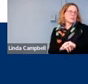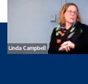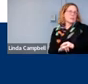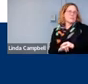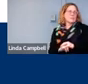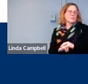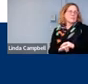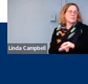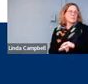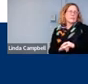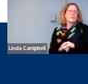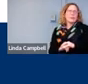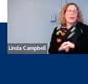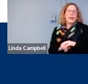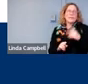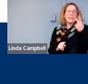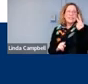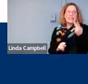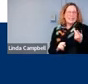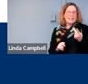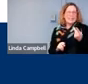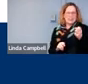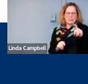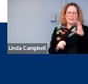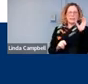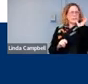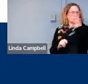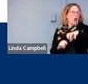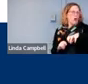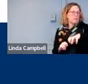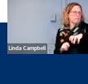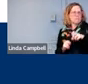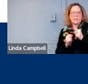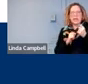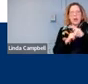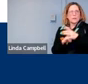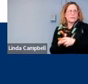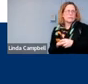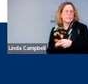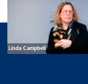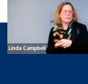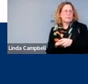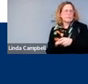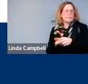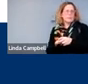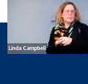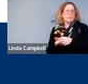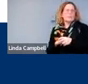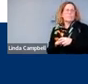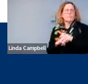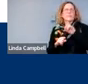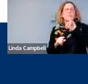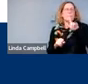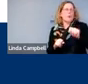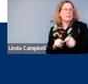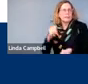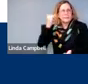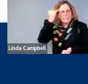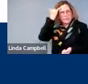One, early detection is important. If you see a species that's odd, that's unusual,